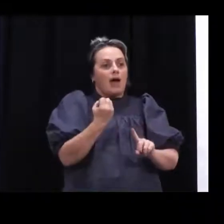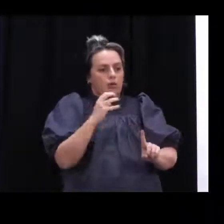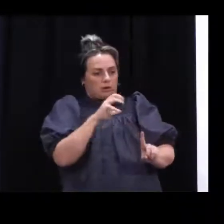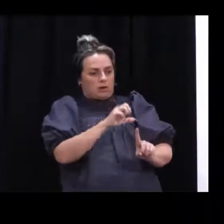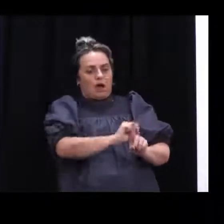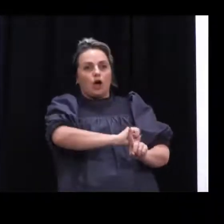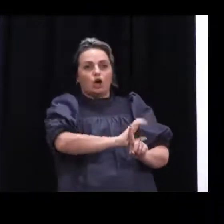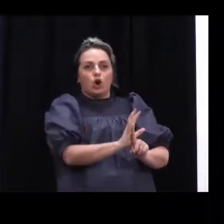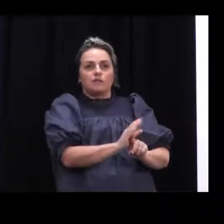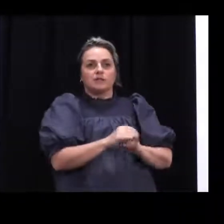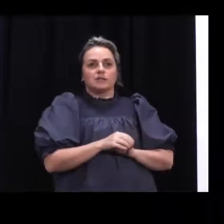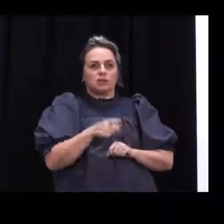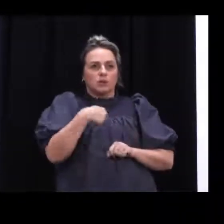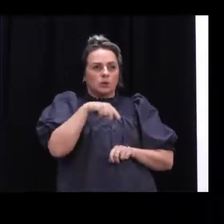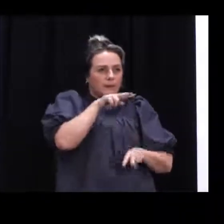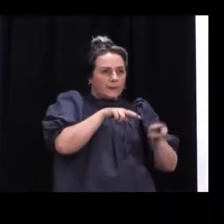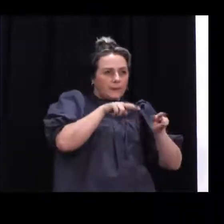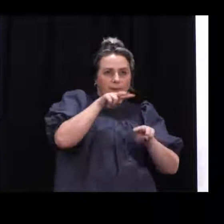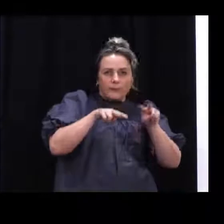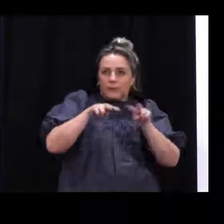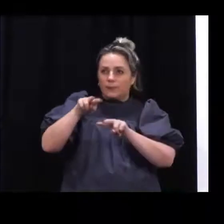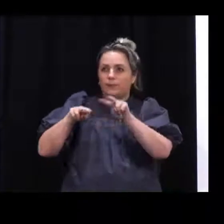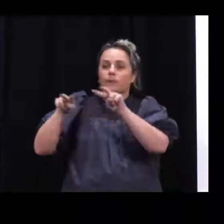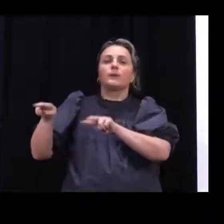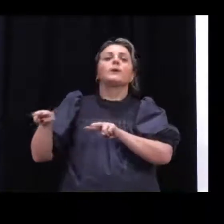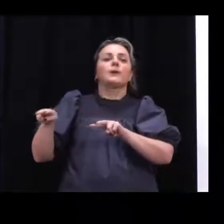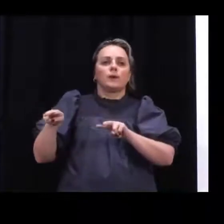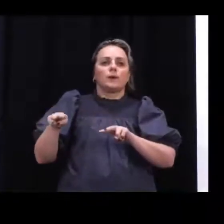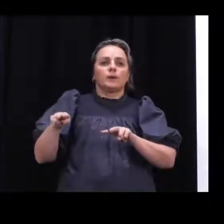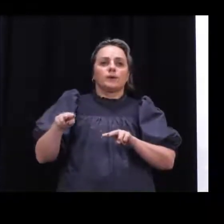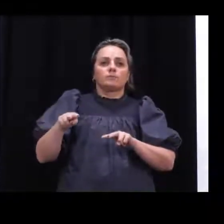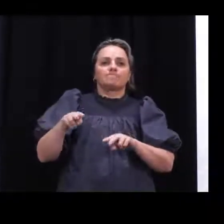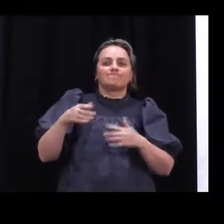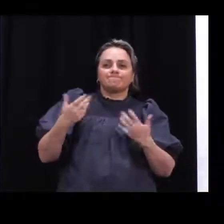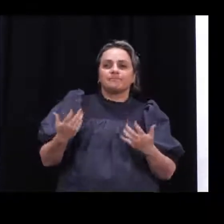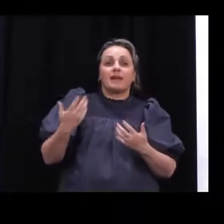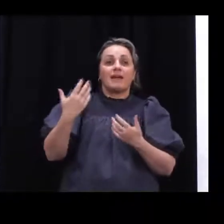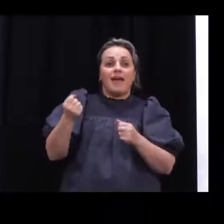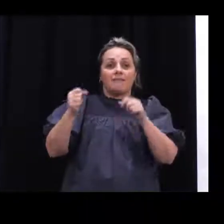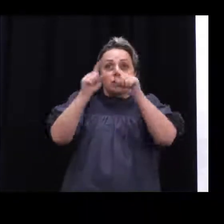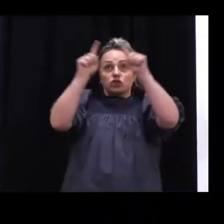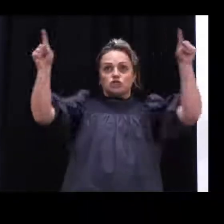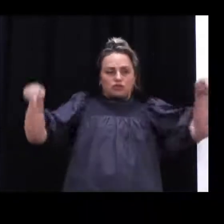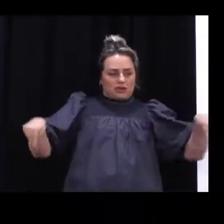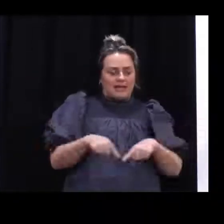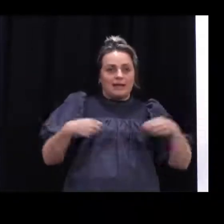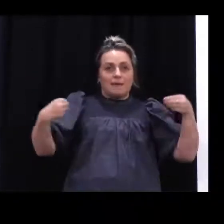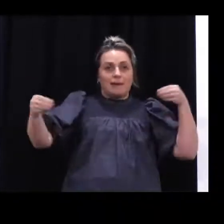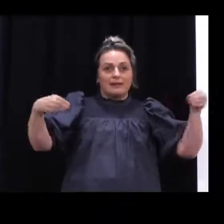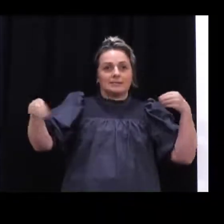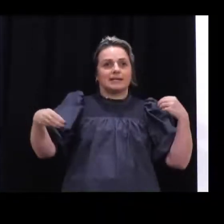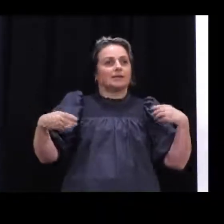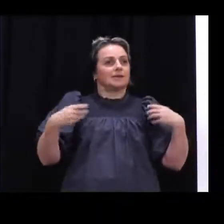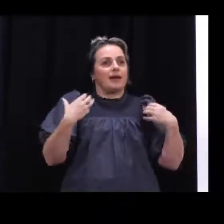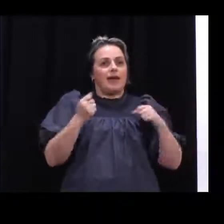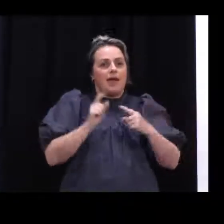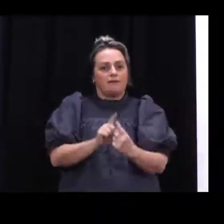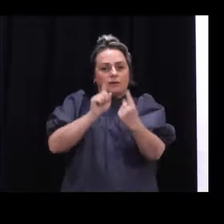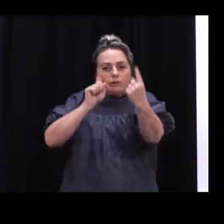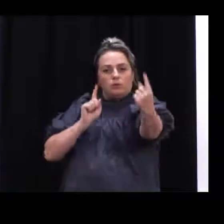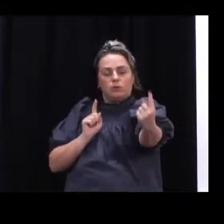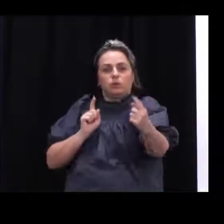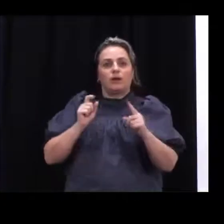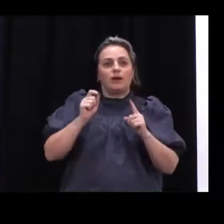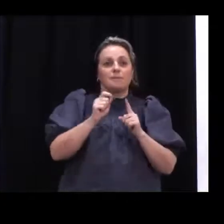done on each of them, and due to physical distancing in place, the plastic screens, PPE use and so on, the events are deemed to be low